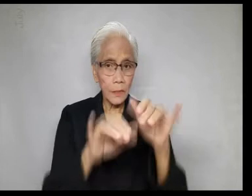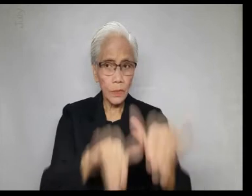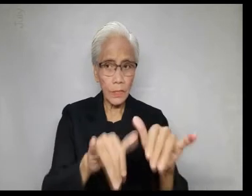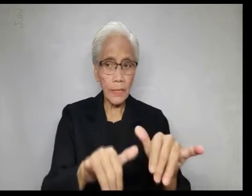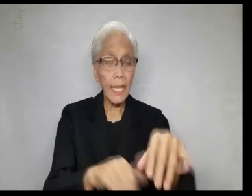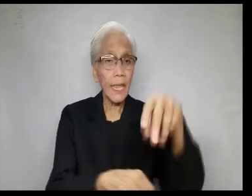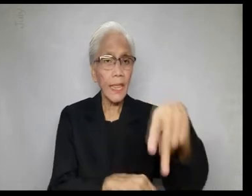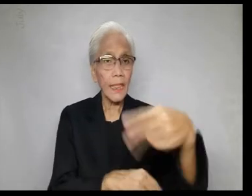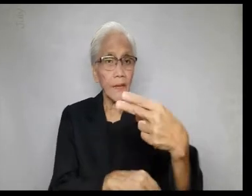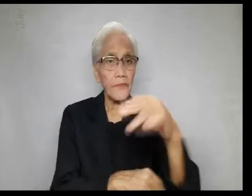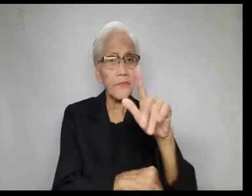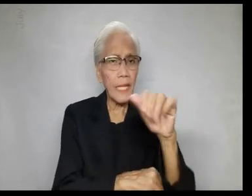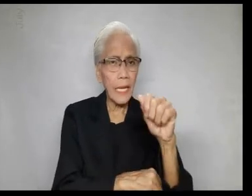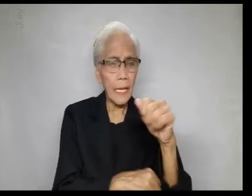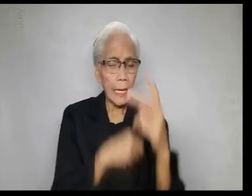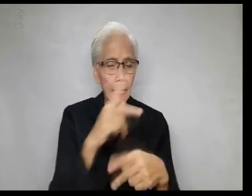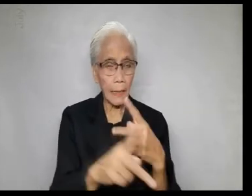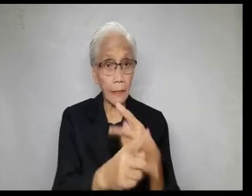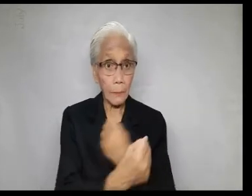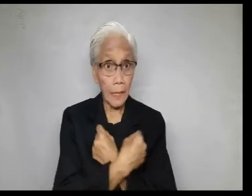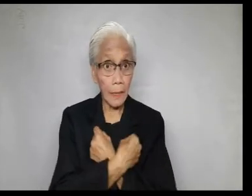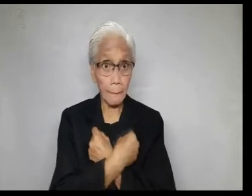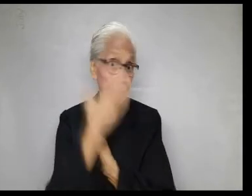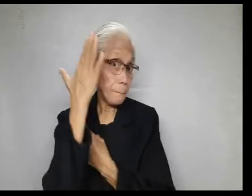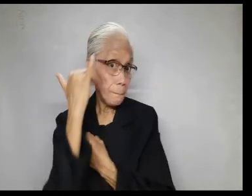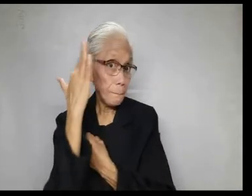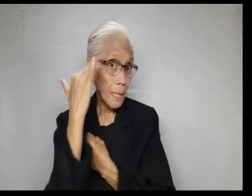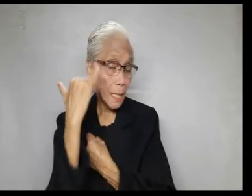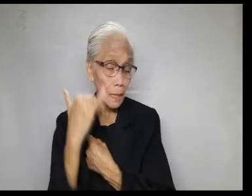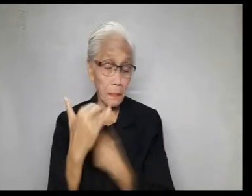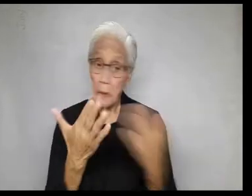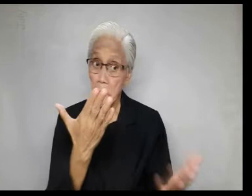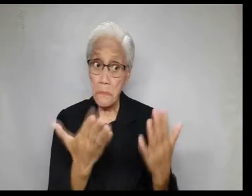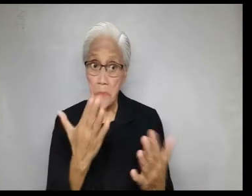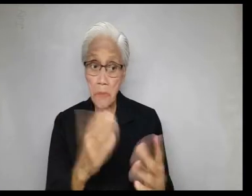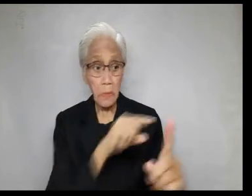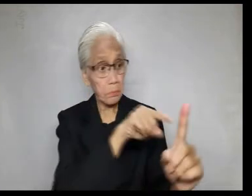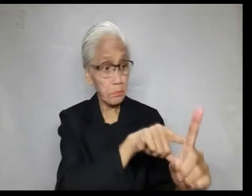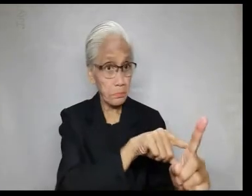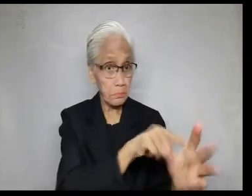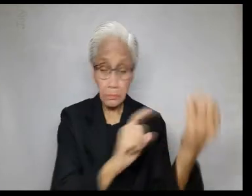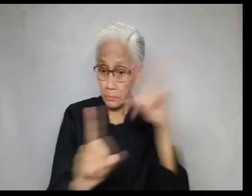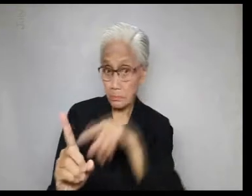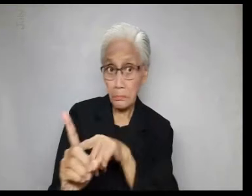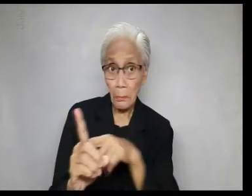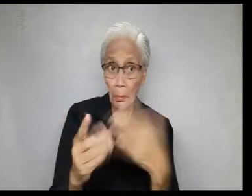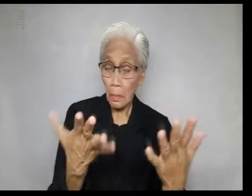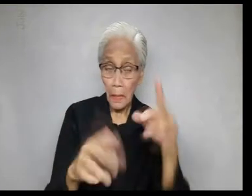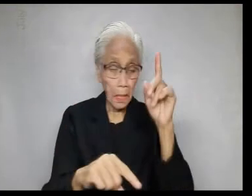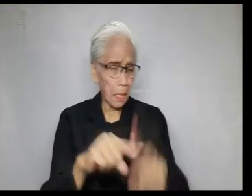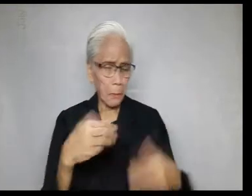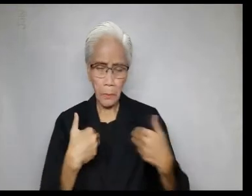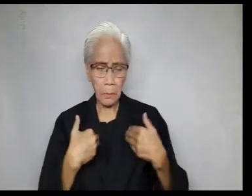who decides to stay in the philia kind of love. Why? Because he